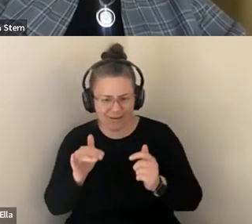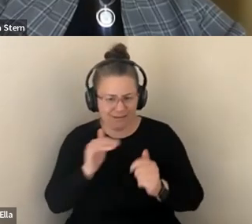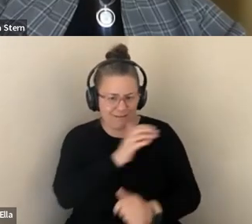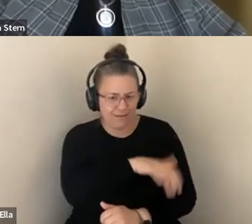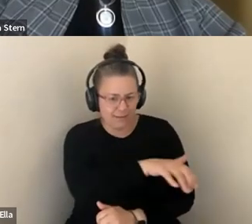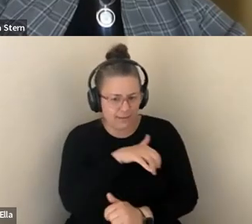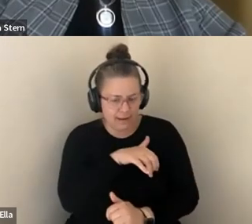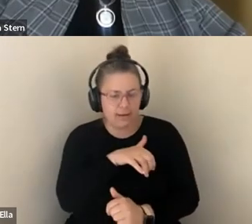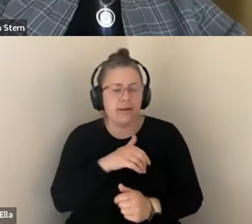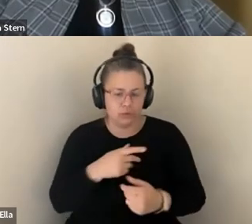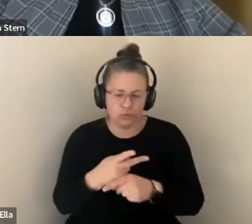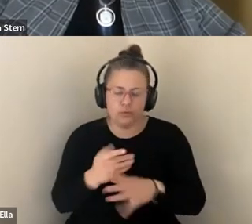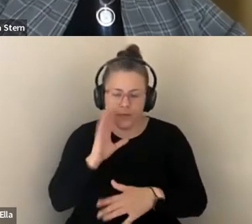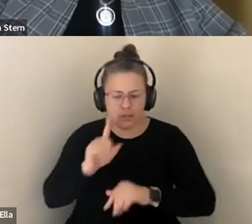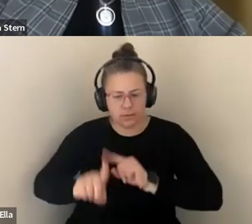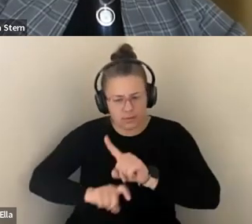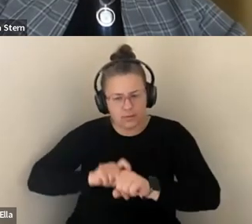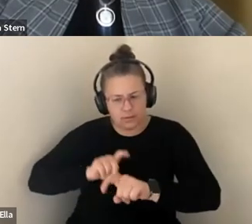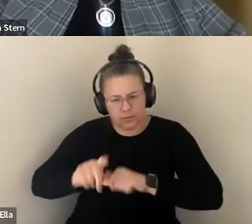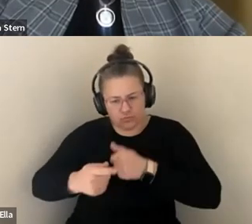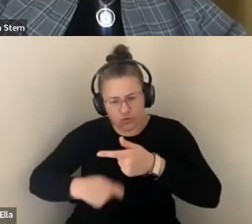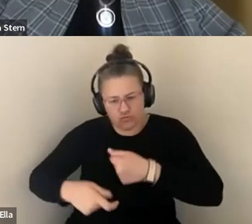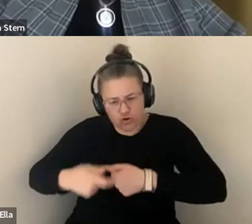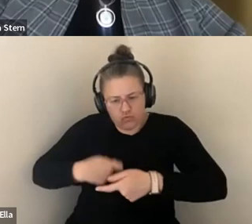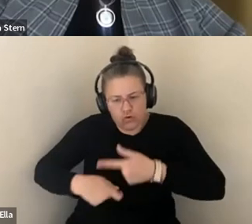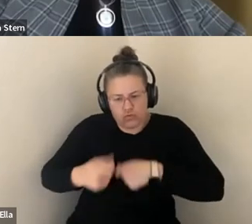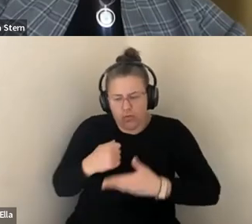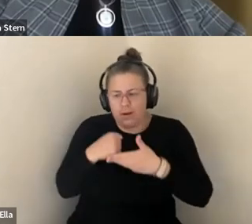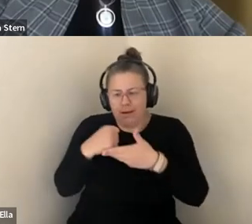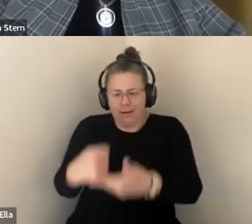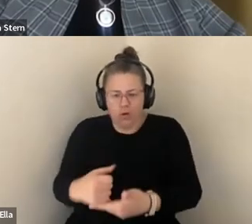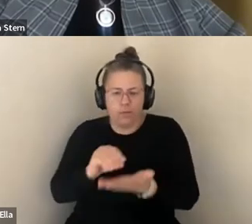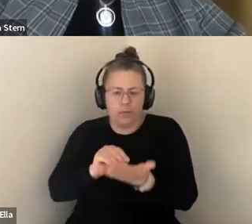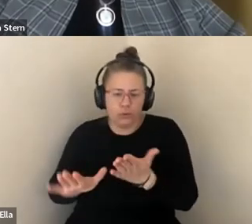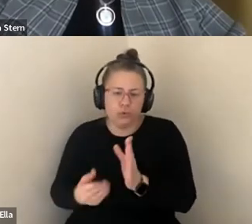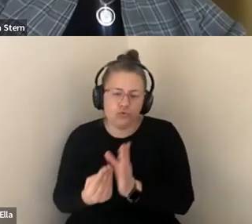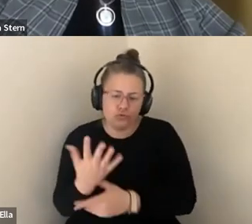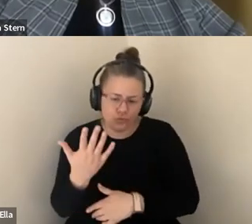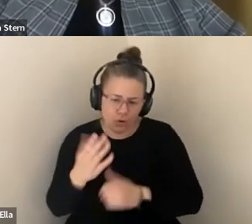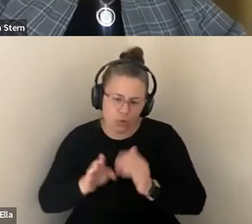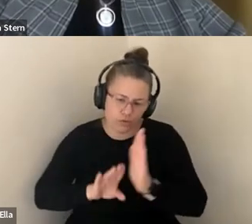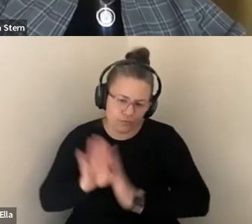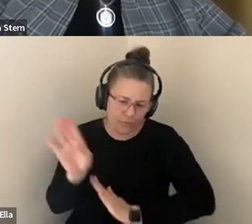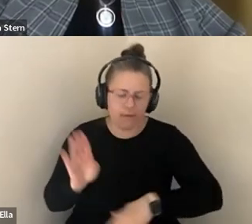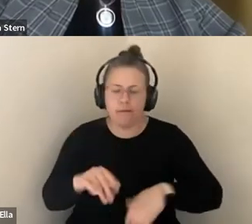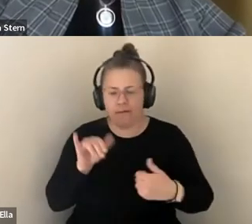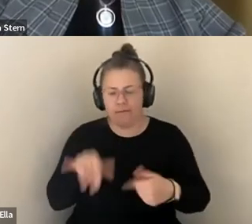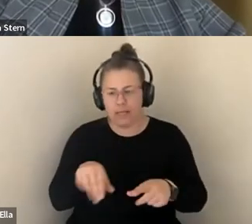those skills, and that happens throughout. So there's that sort of constant one-on-one supervision and rethinking.